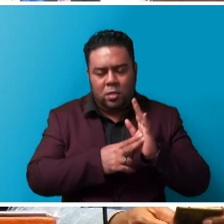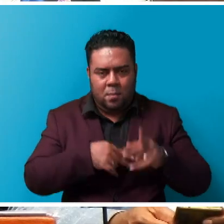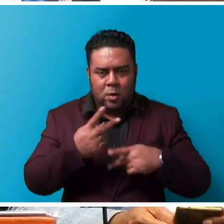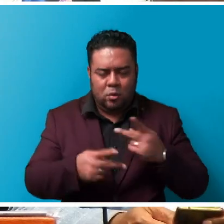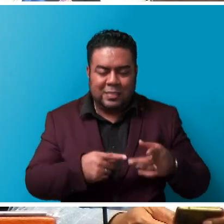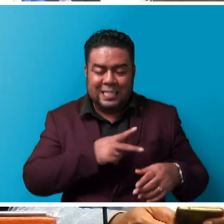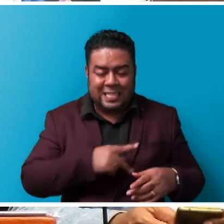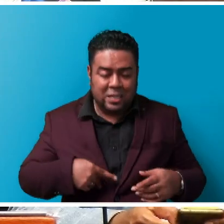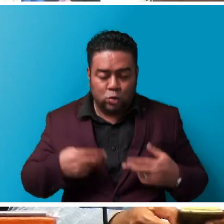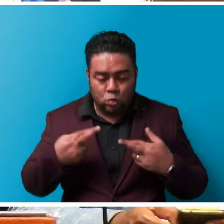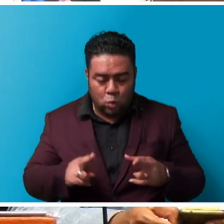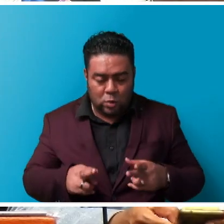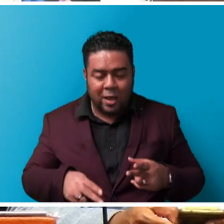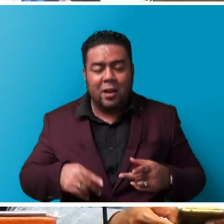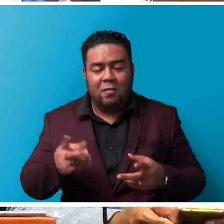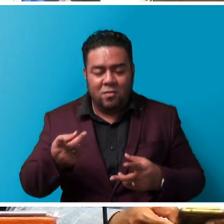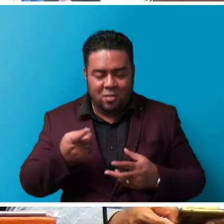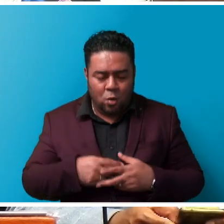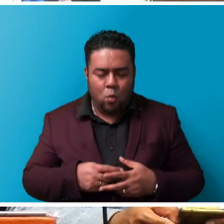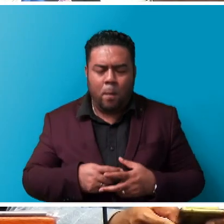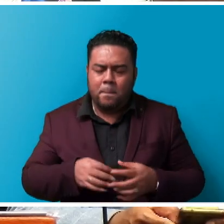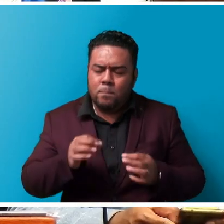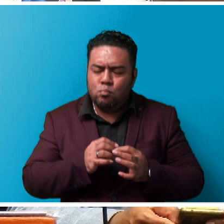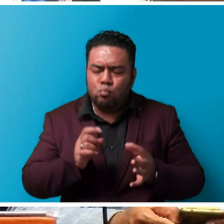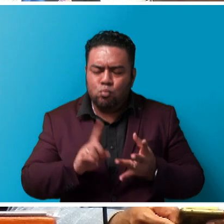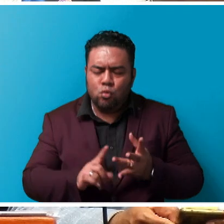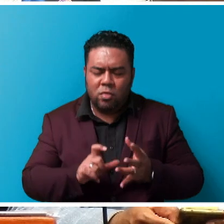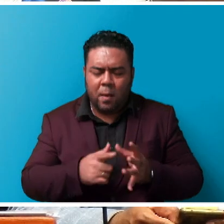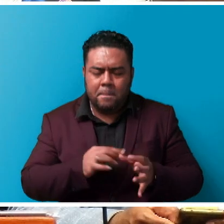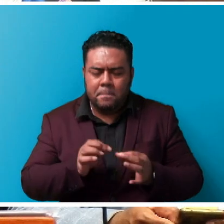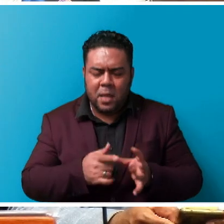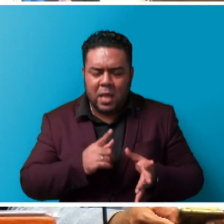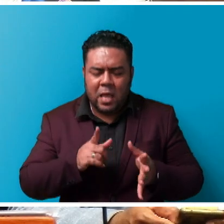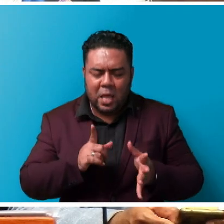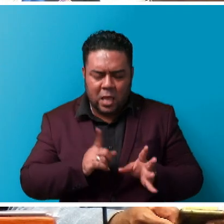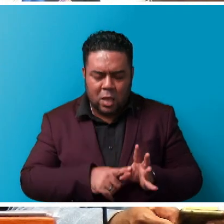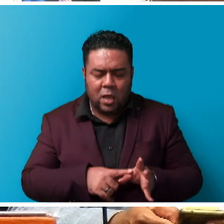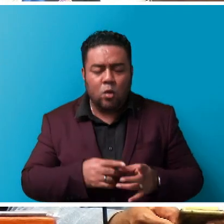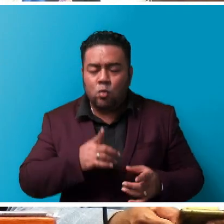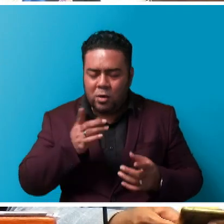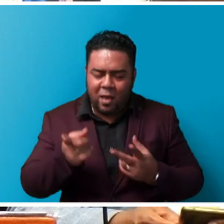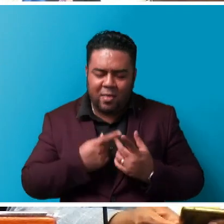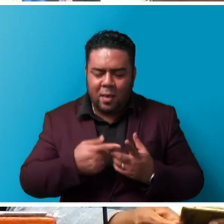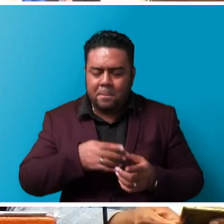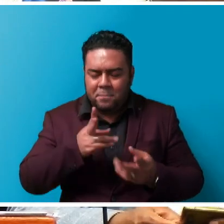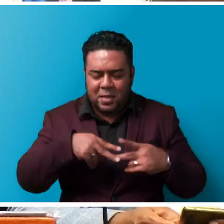Road, and of course the rip and remake Buddha Bay Road, Transitional Road, and other current enhancements of